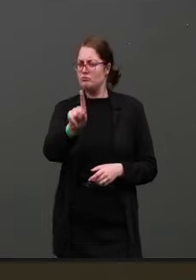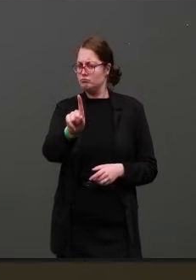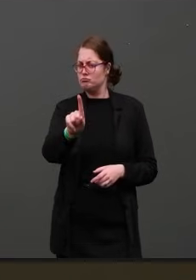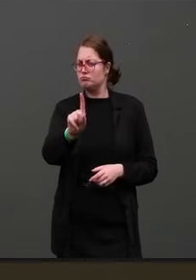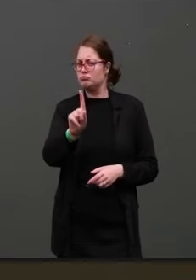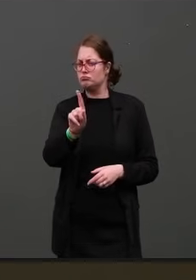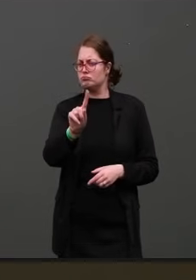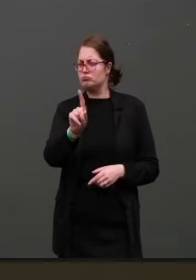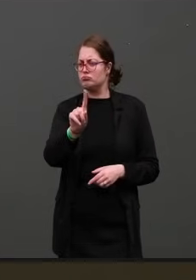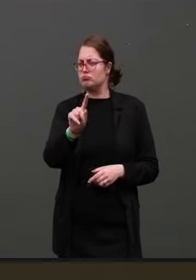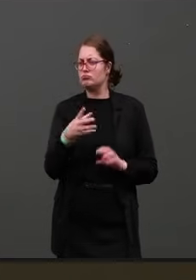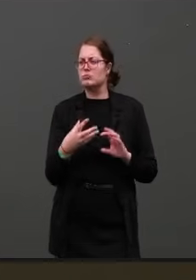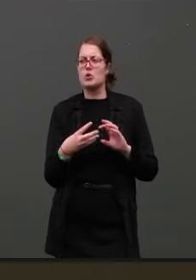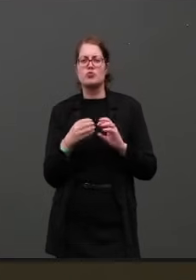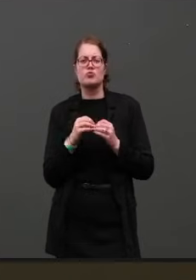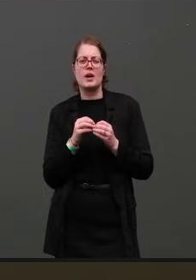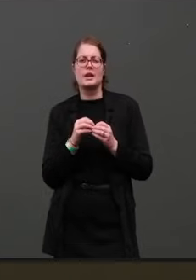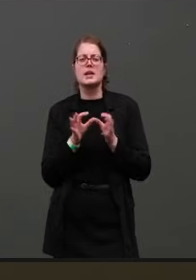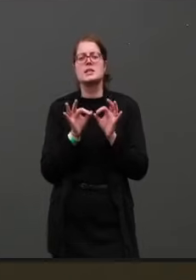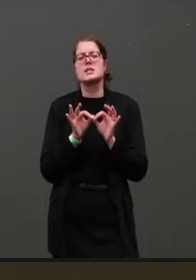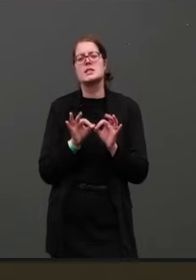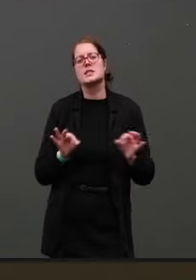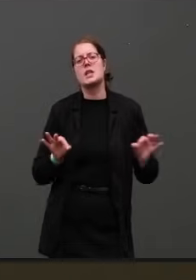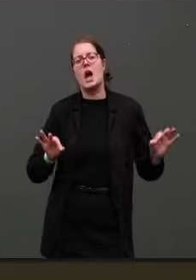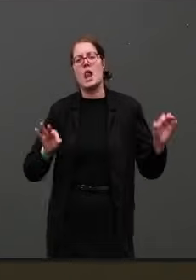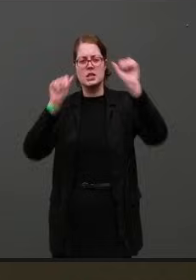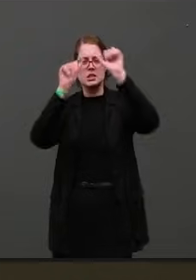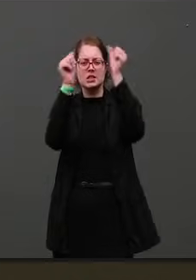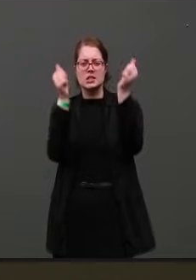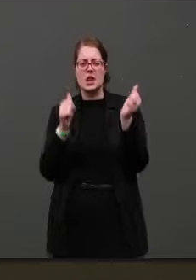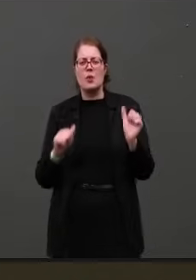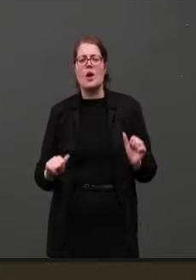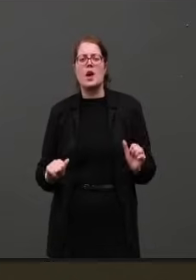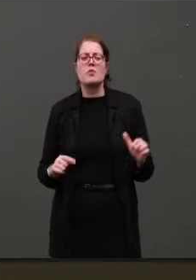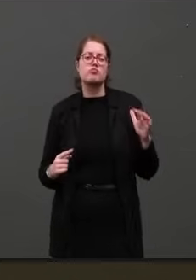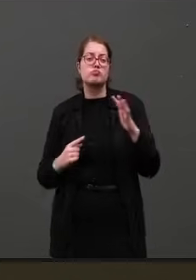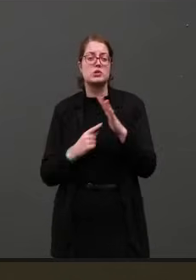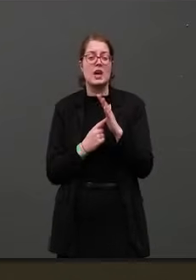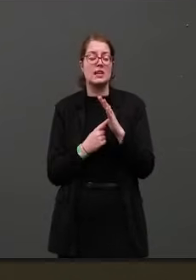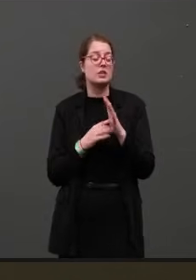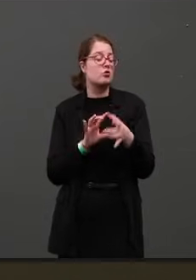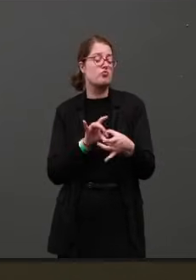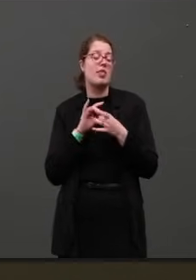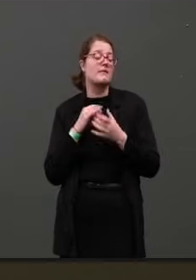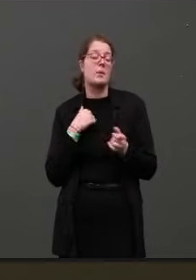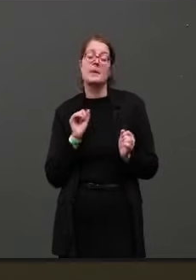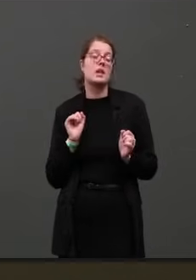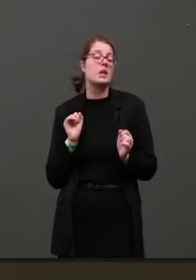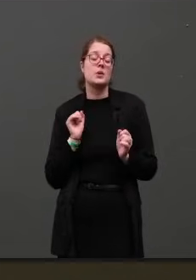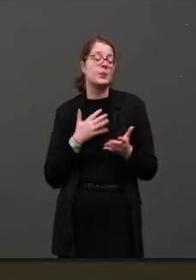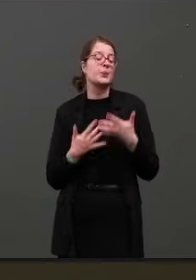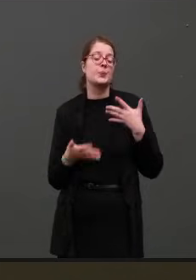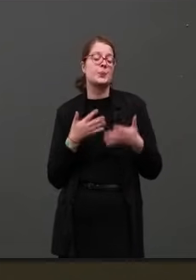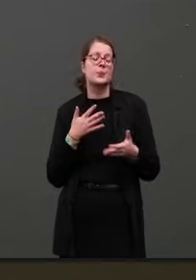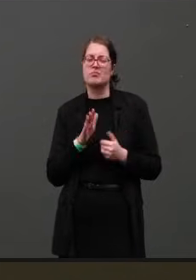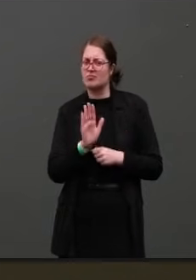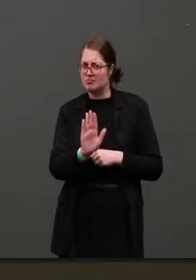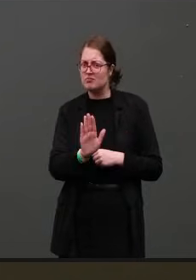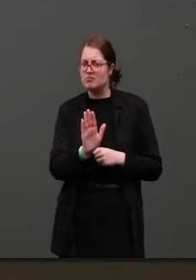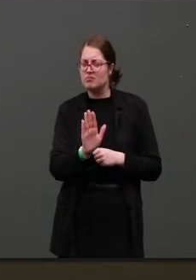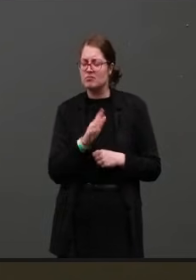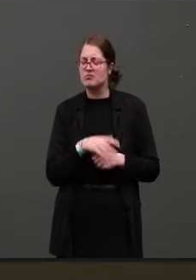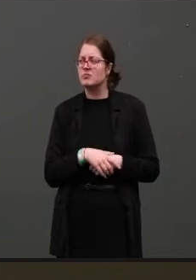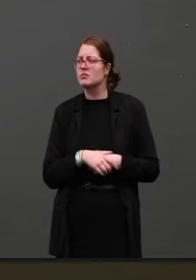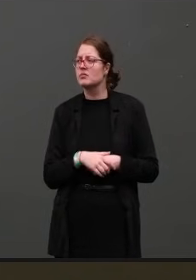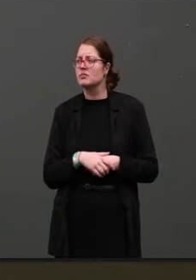game with a silent, silhouetted protagonist and no other characters, so this doesn't apply to me. But actually it does, because you can argue that